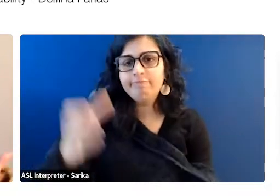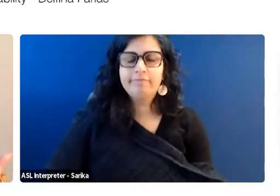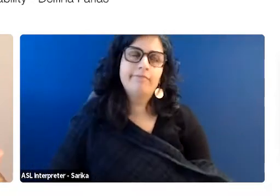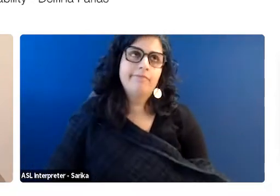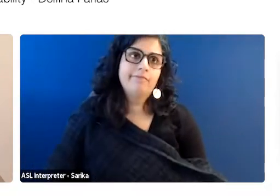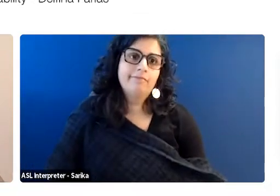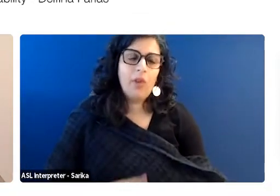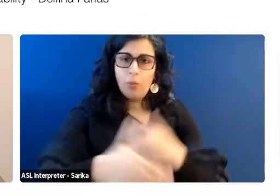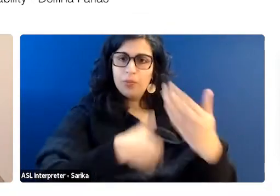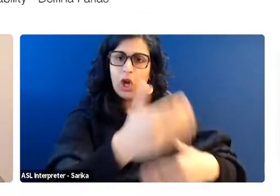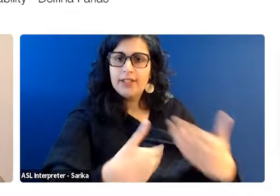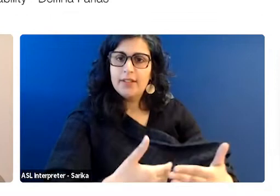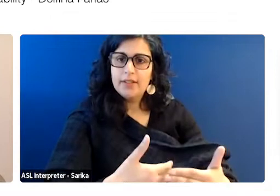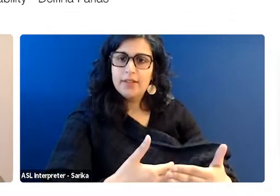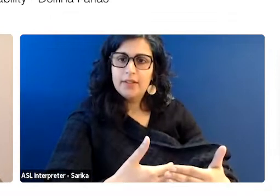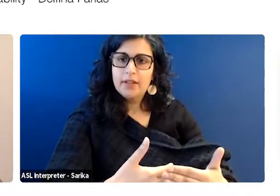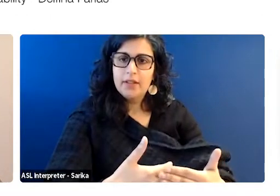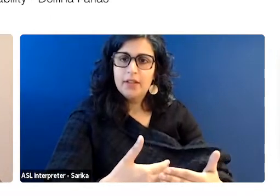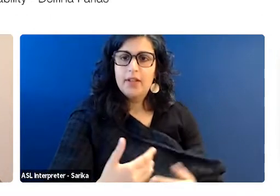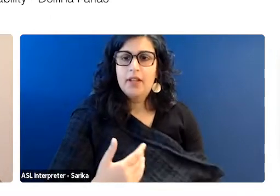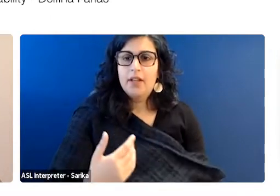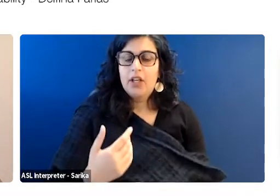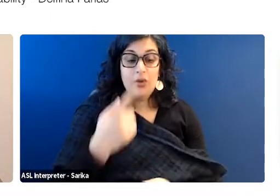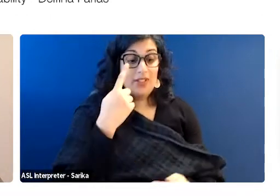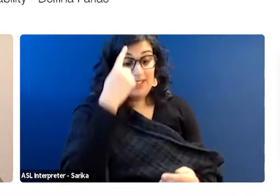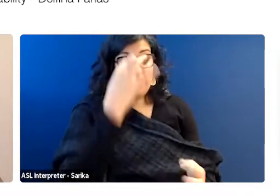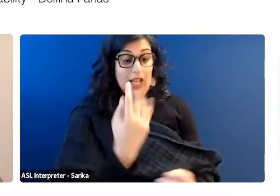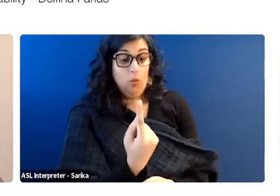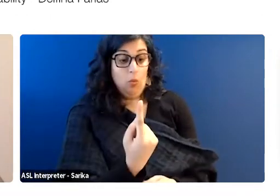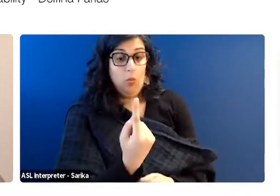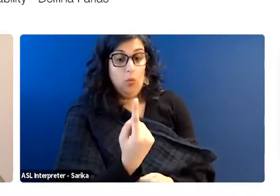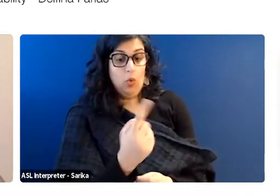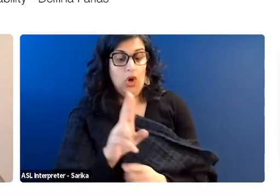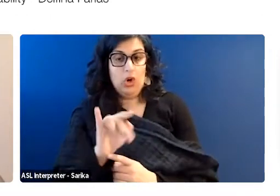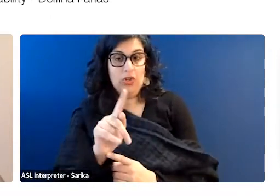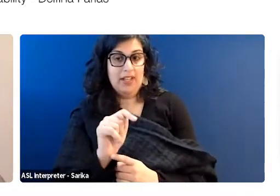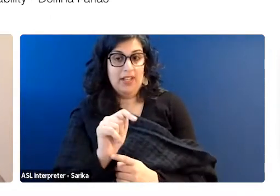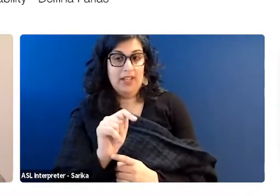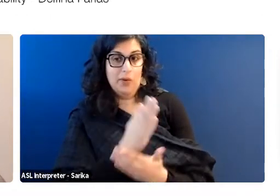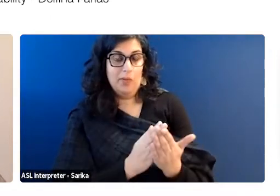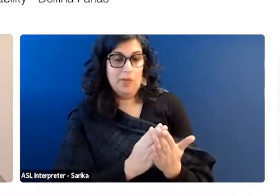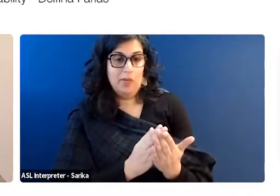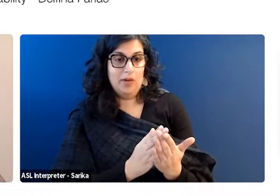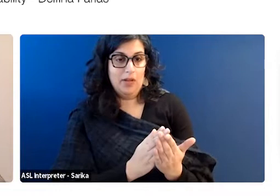a process in which one designs one unit and in such way that it can